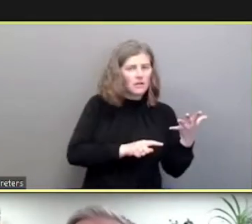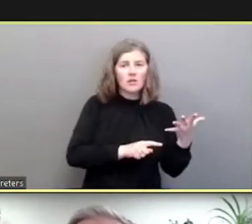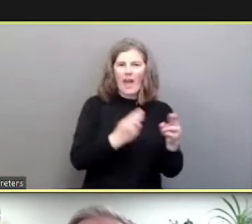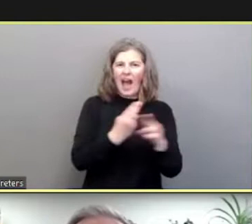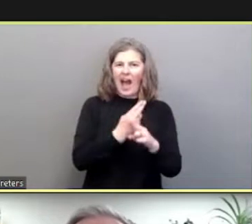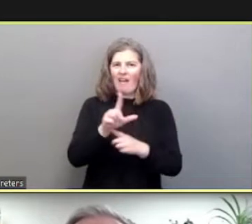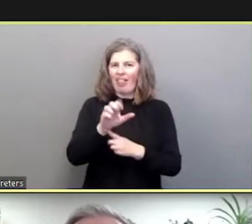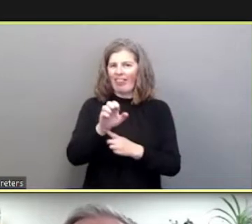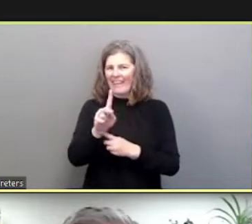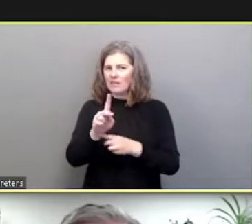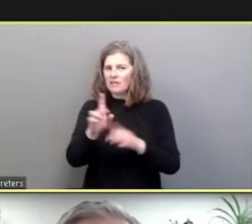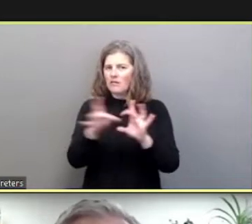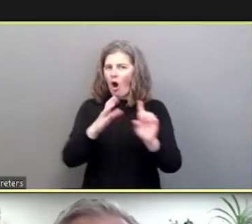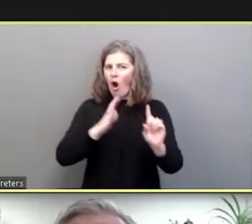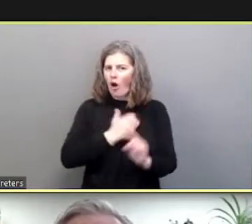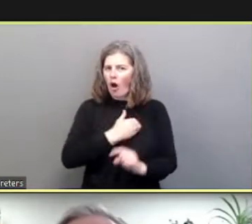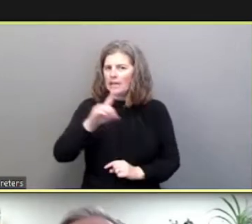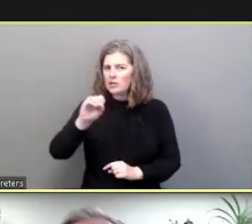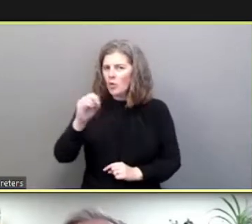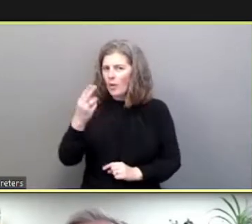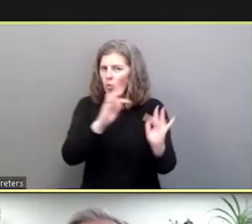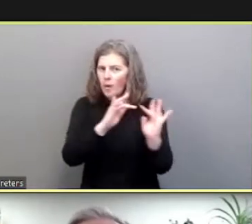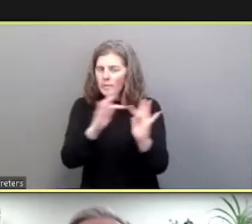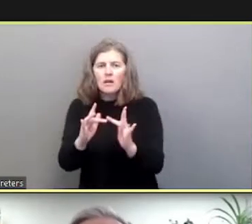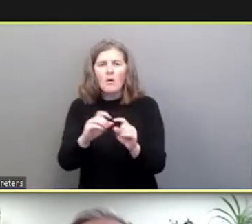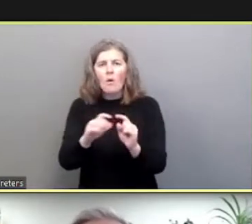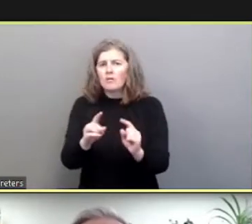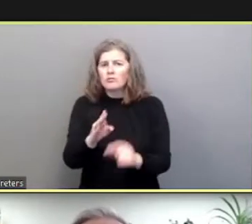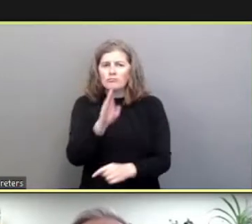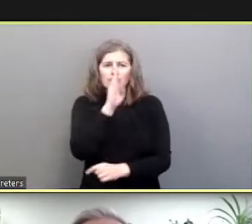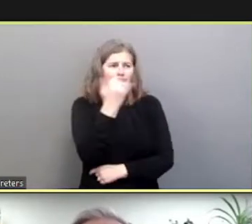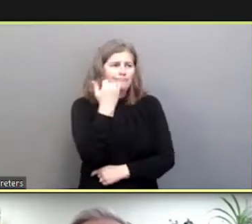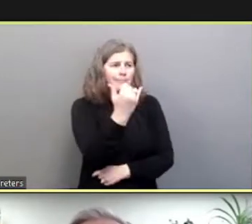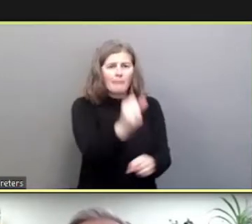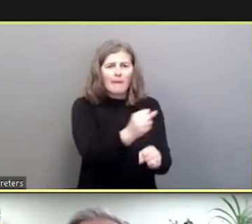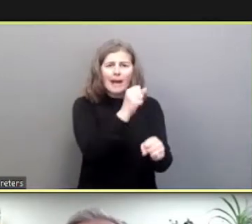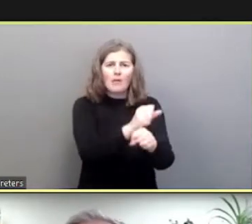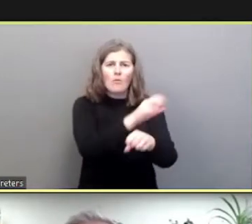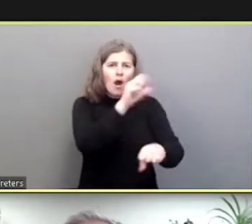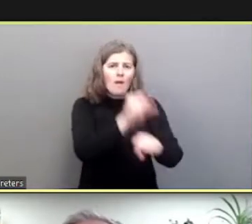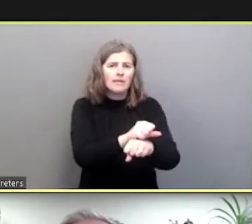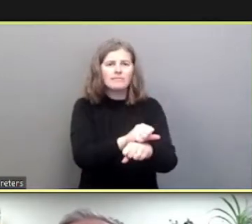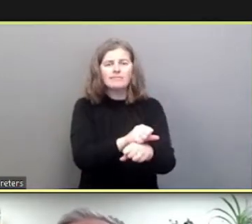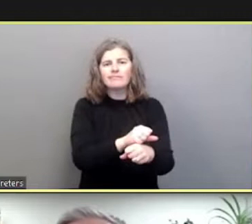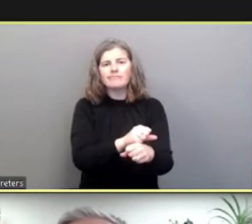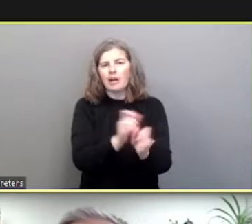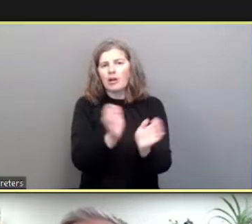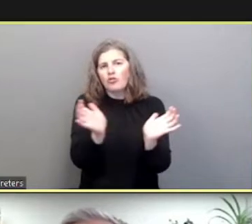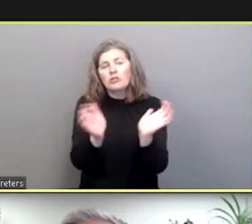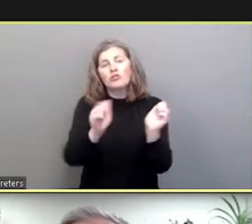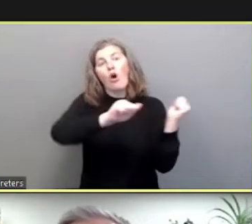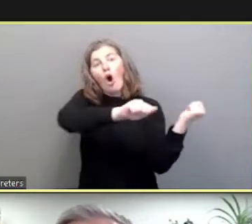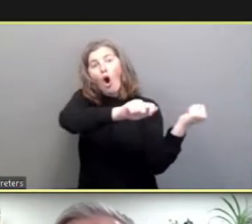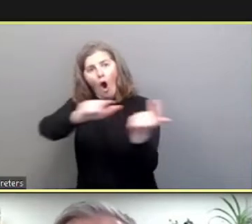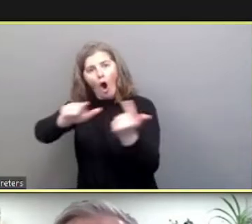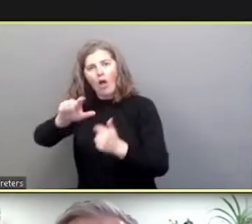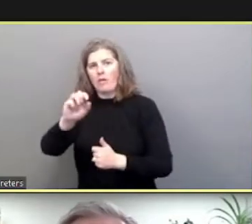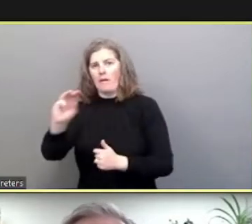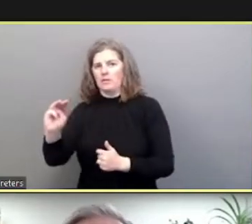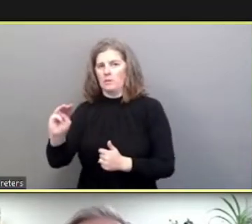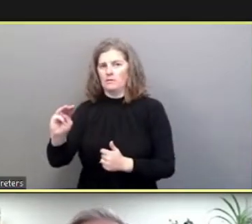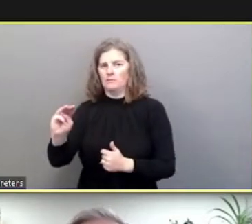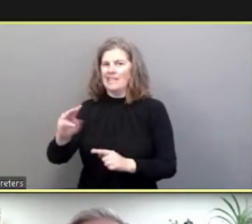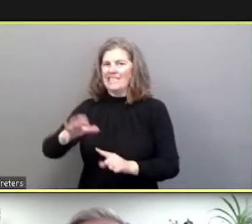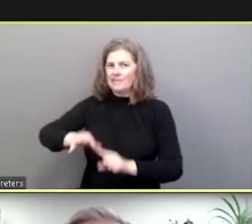the DOH website, but you can also just plain make an appointment for that booster shot encouraging all New Mexicans, and particularly, as Laura